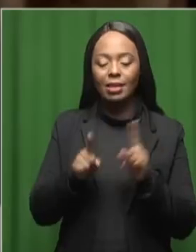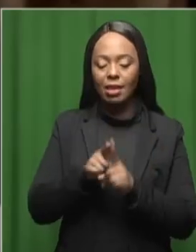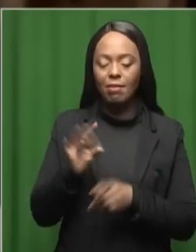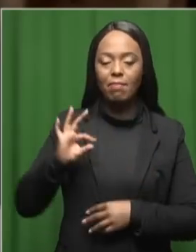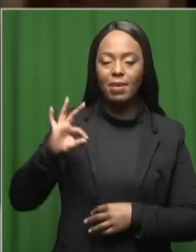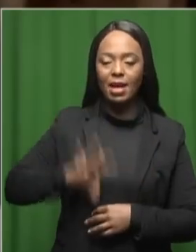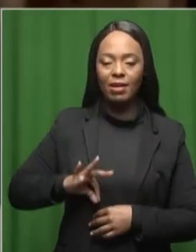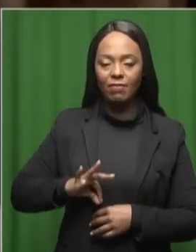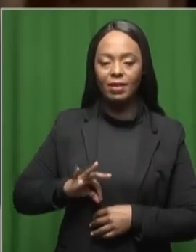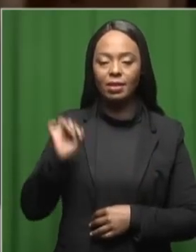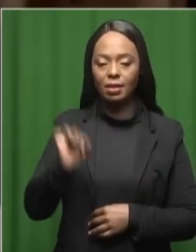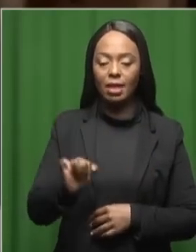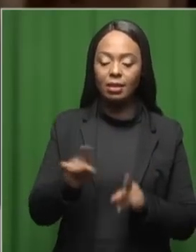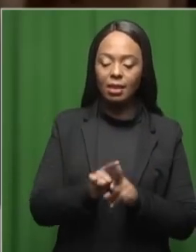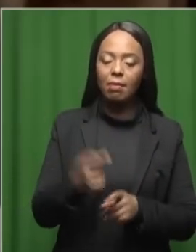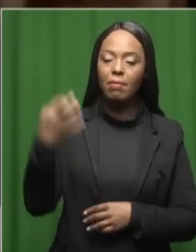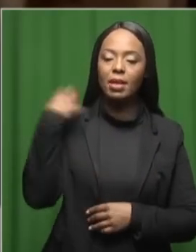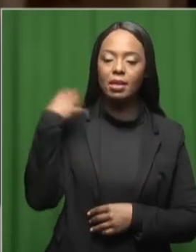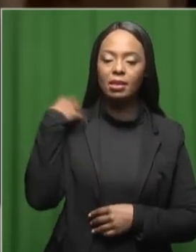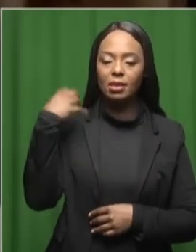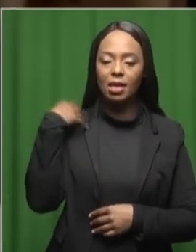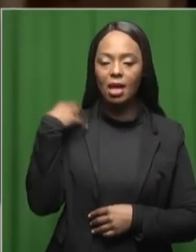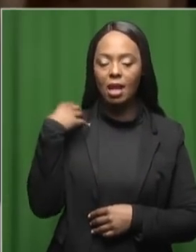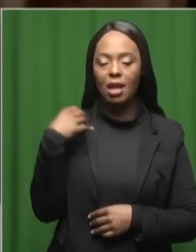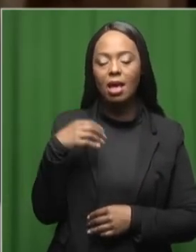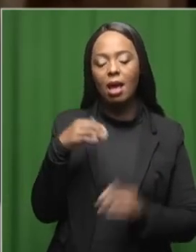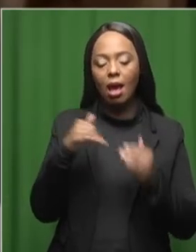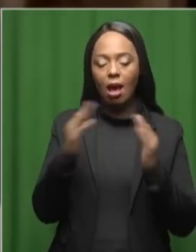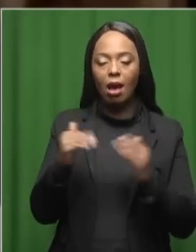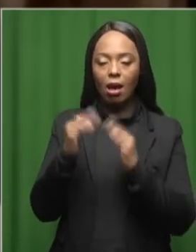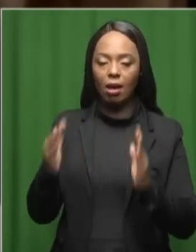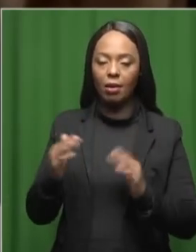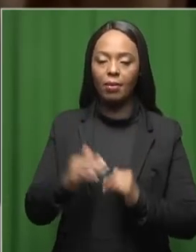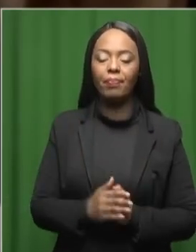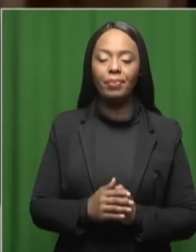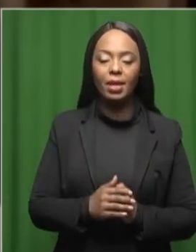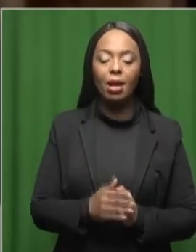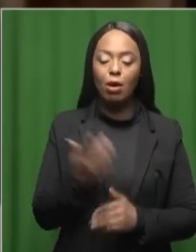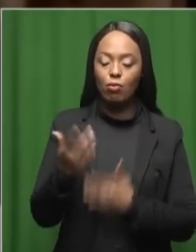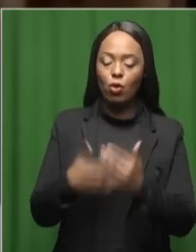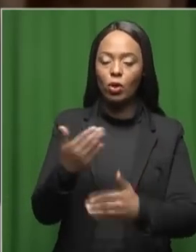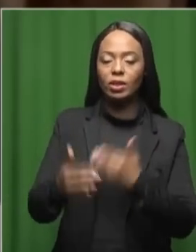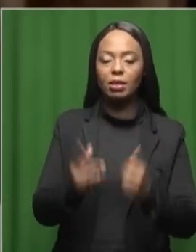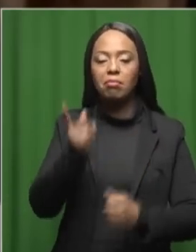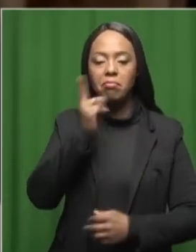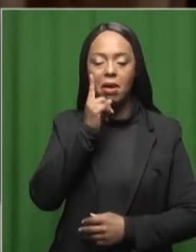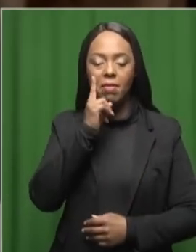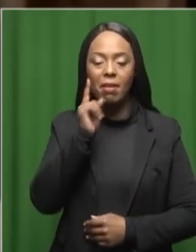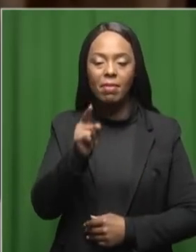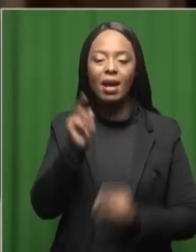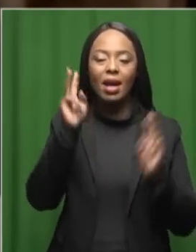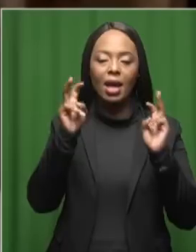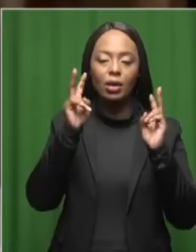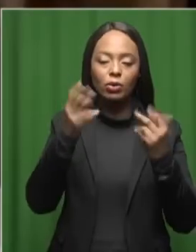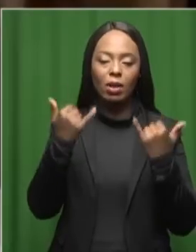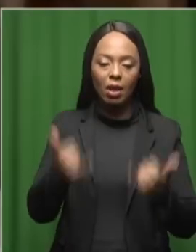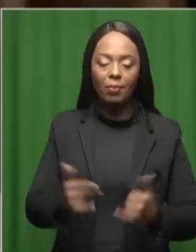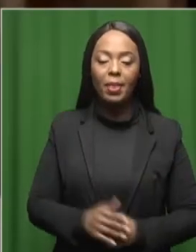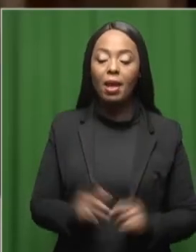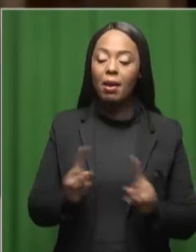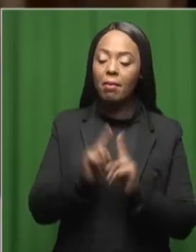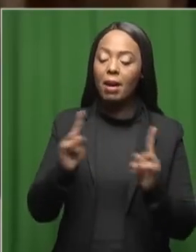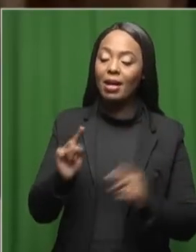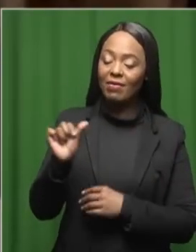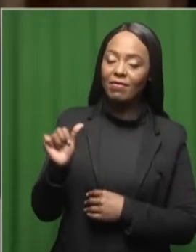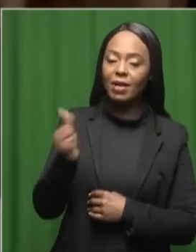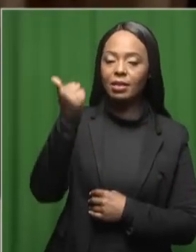including ministerial residence. We are in a process of looking on that. But firstly, we